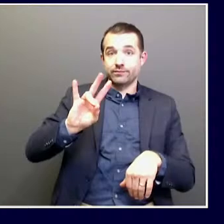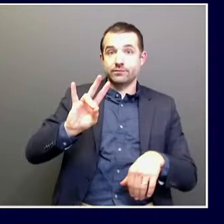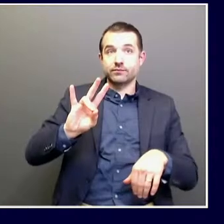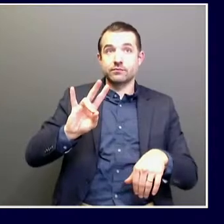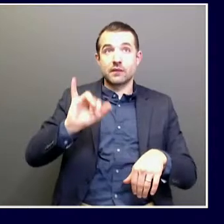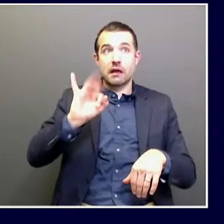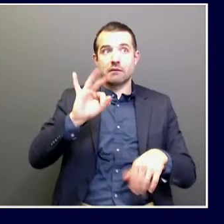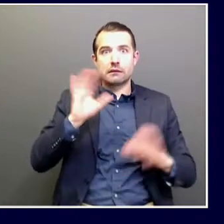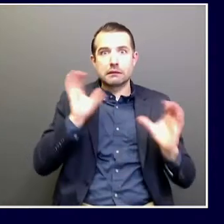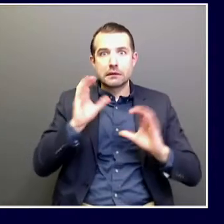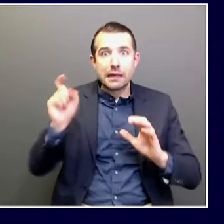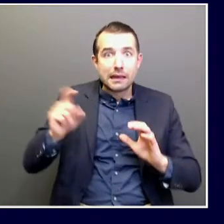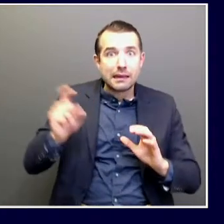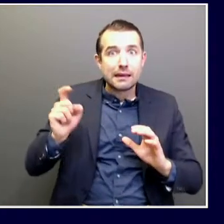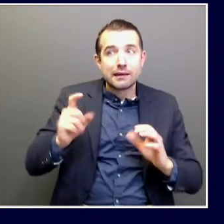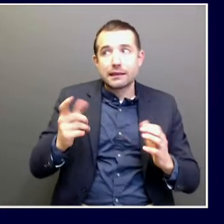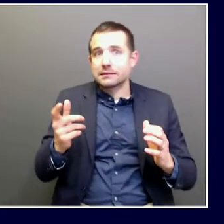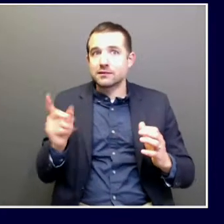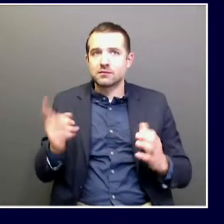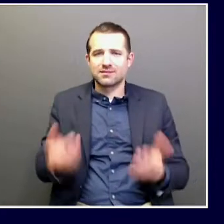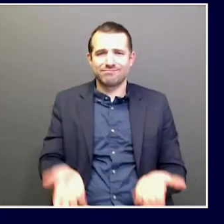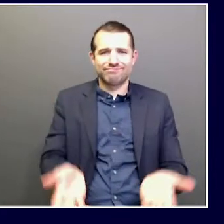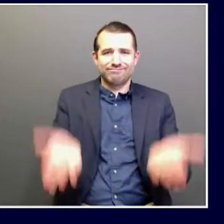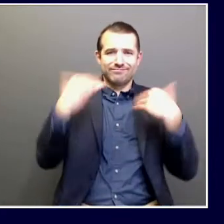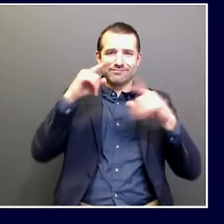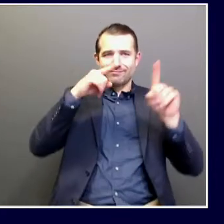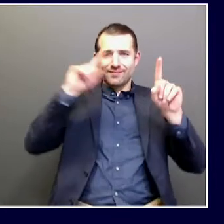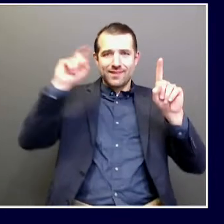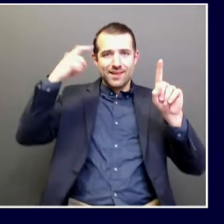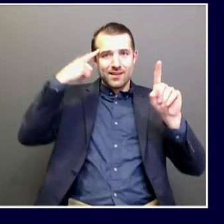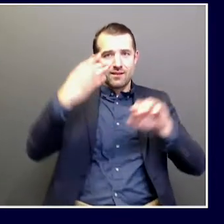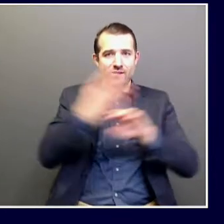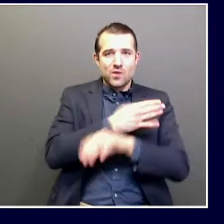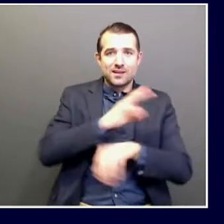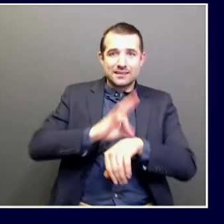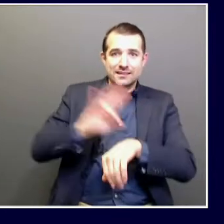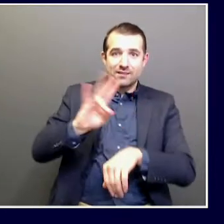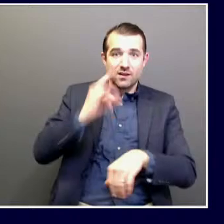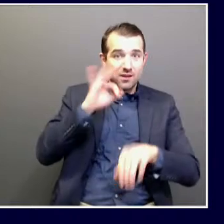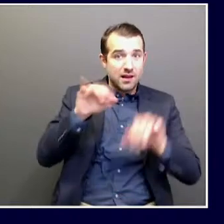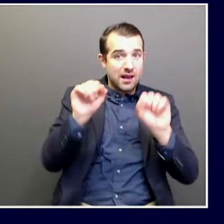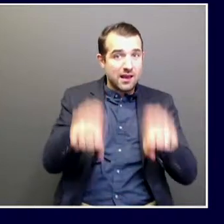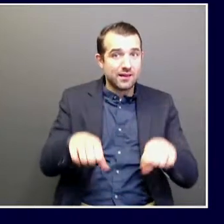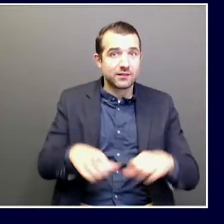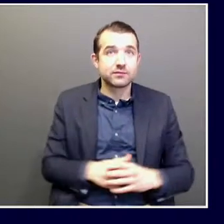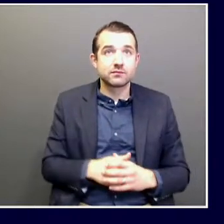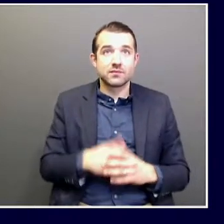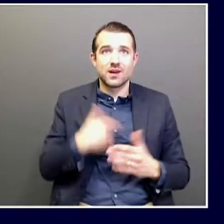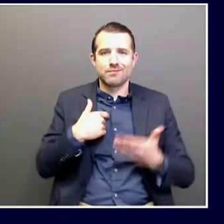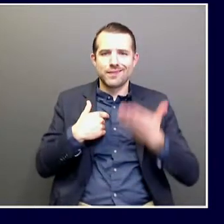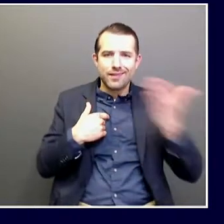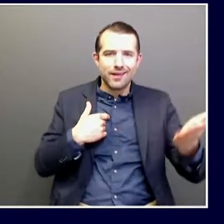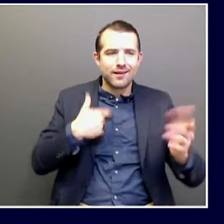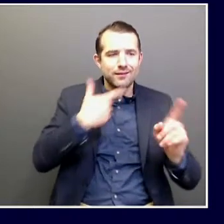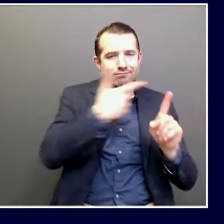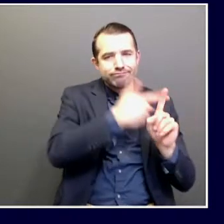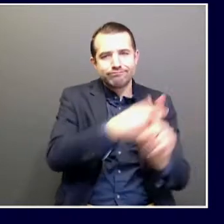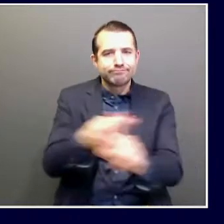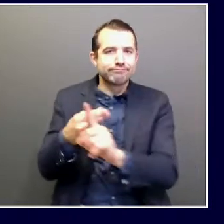to Augusta before 7 p.m. is available to you, we will be at the Armory. Other partners have stepped up